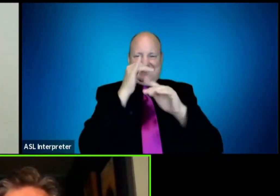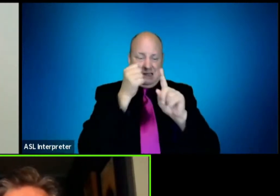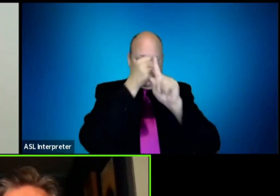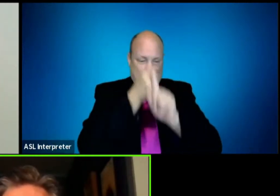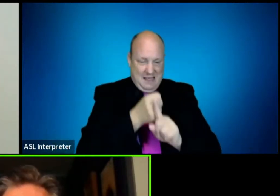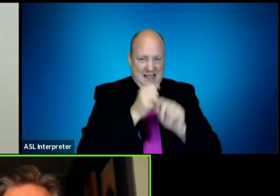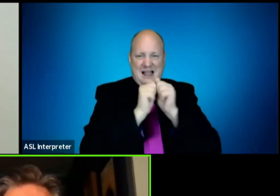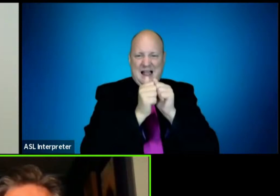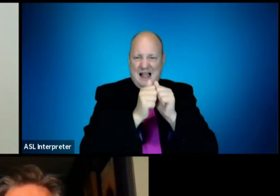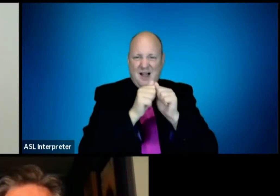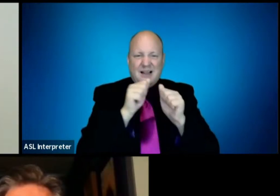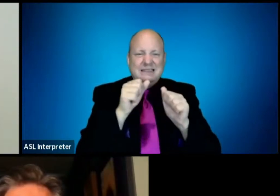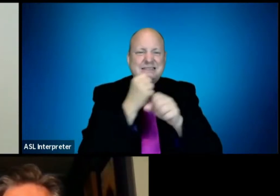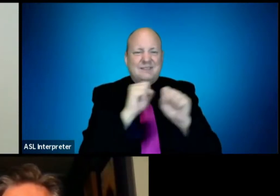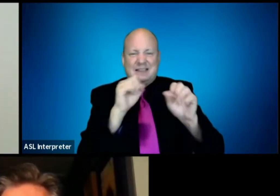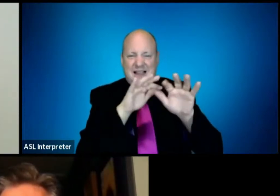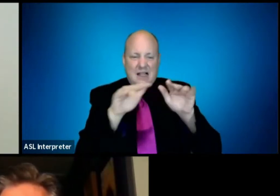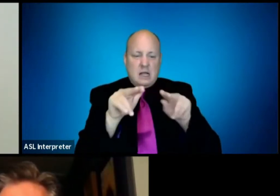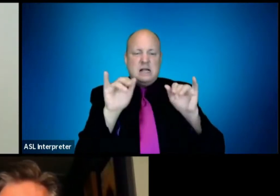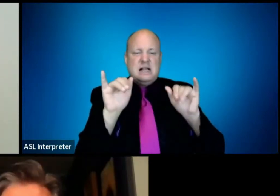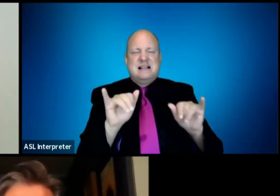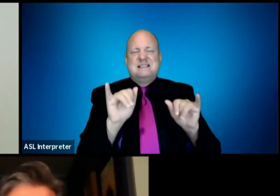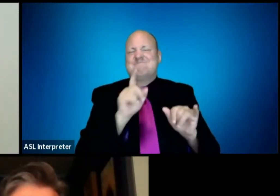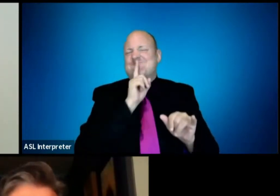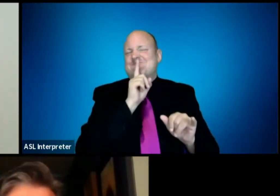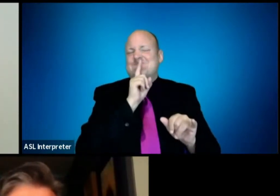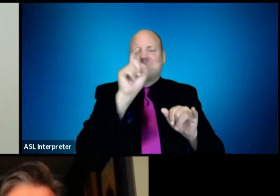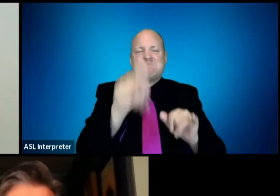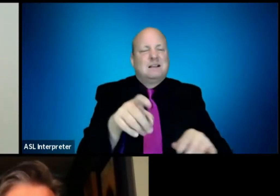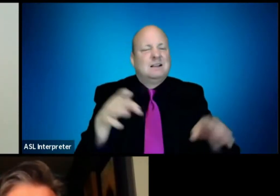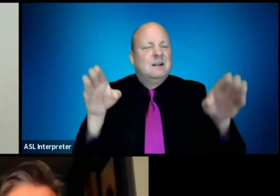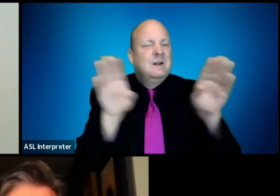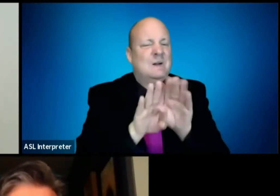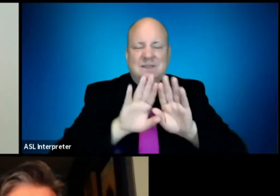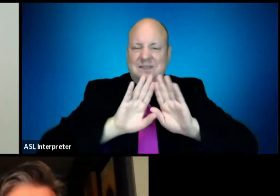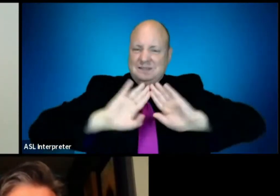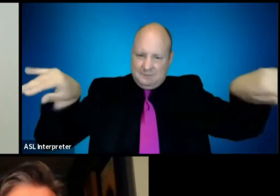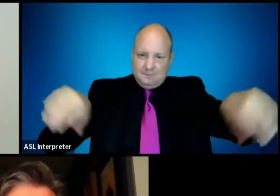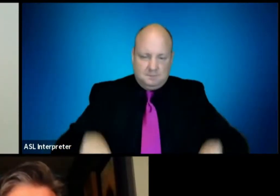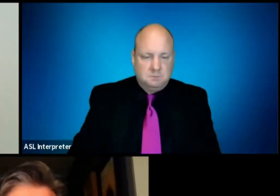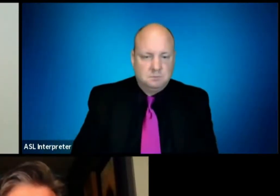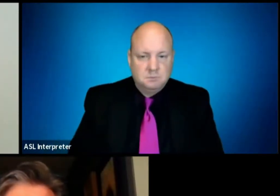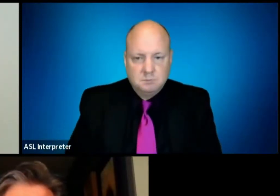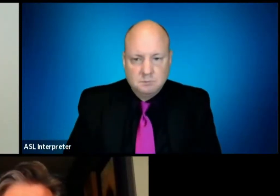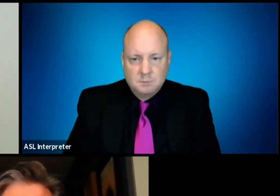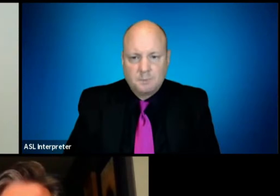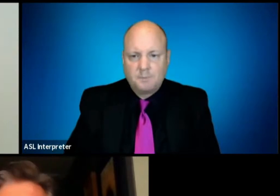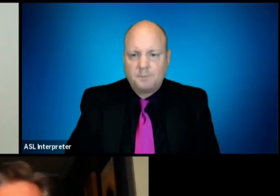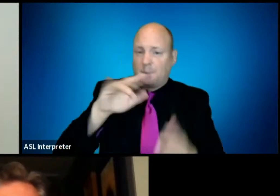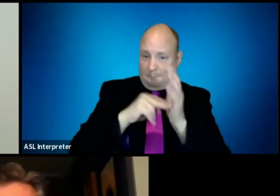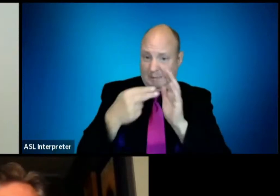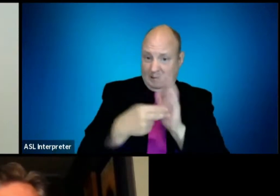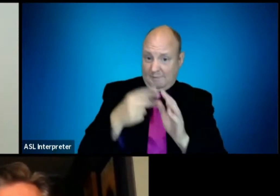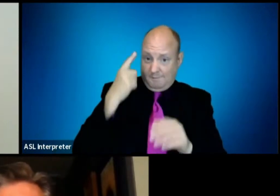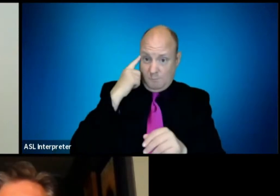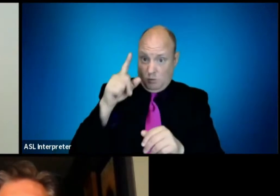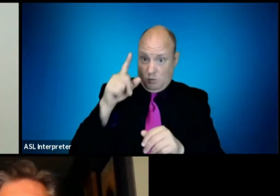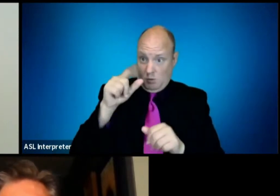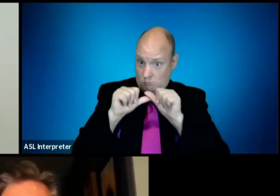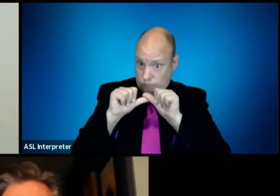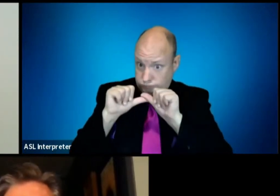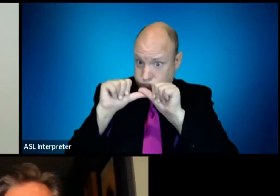them. And then the last question, which is quick, what does this mean for the long-term school forecast? Do you think the reality of